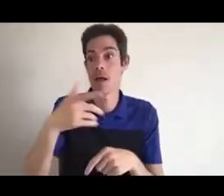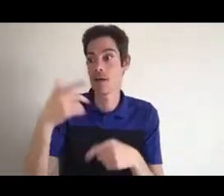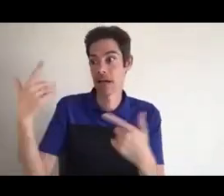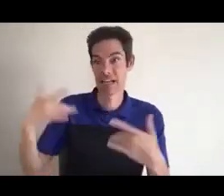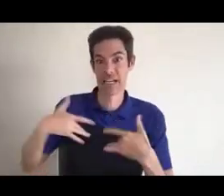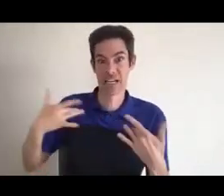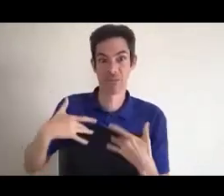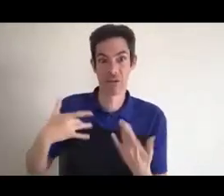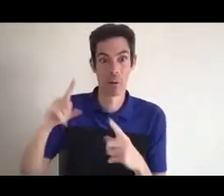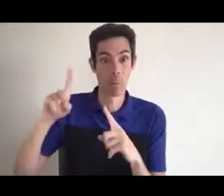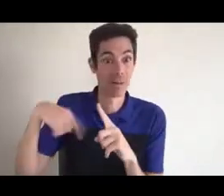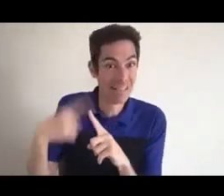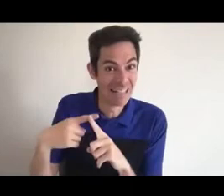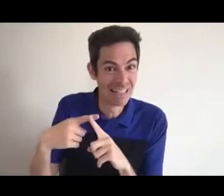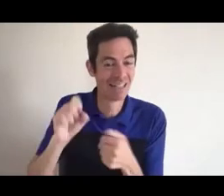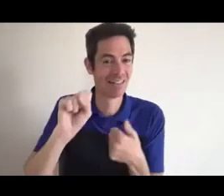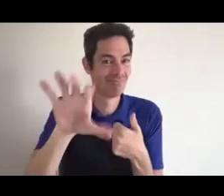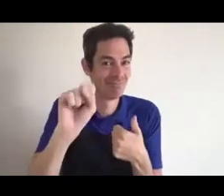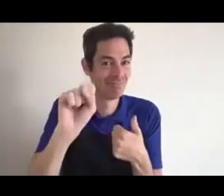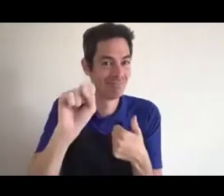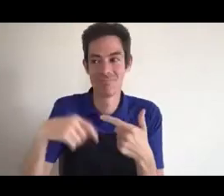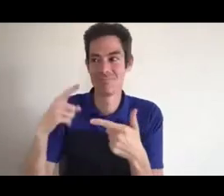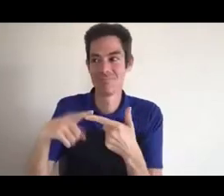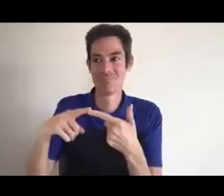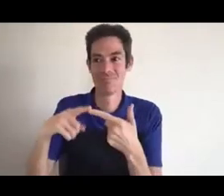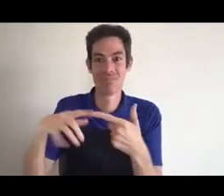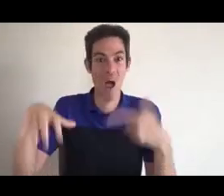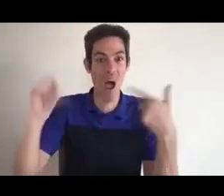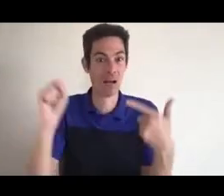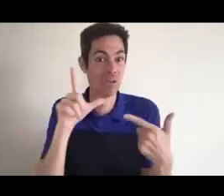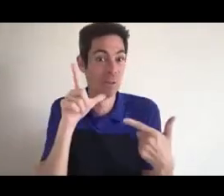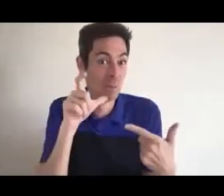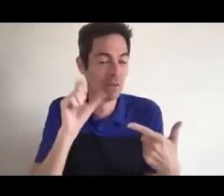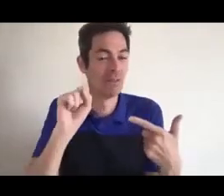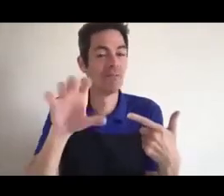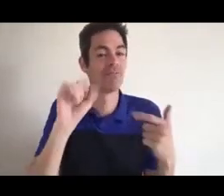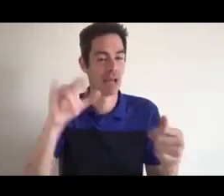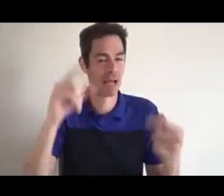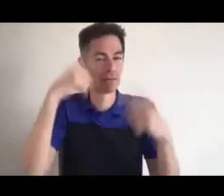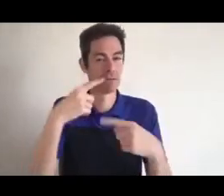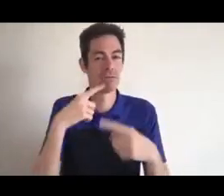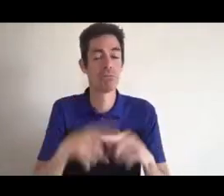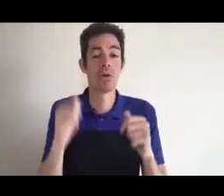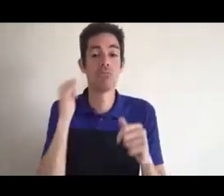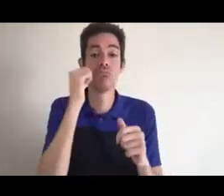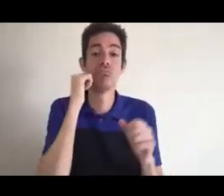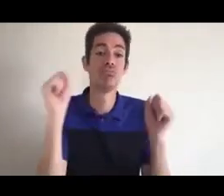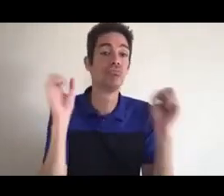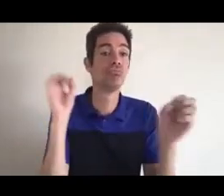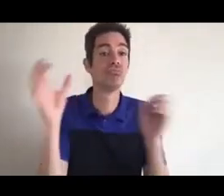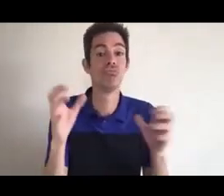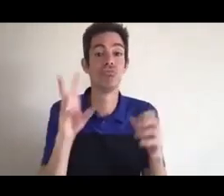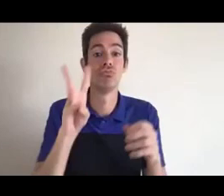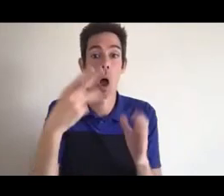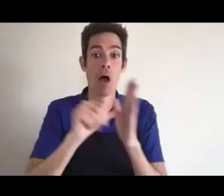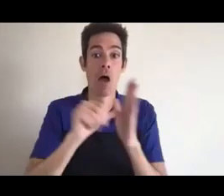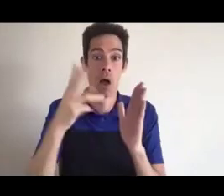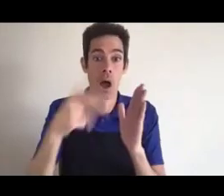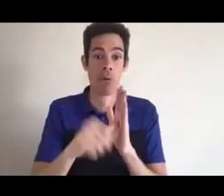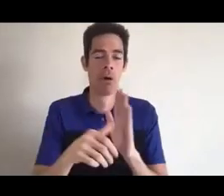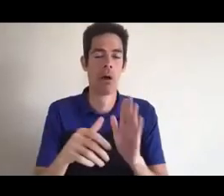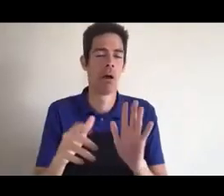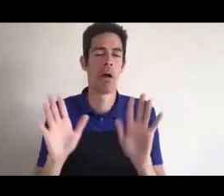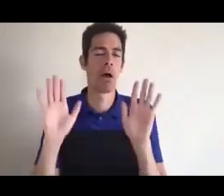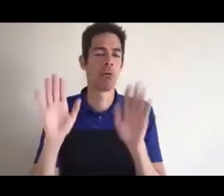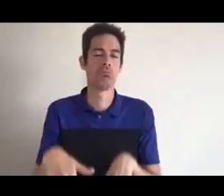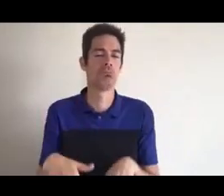So when you're making an announcement, say, and there's an event, when, and then you share the event date, or you know who this